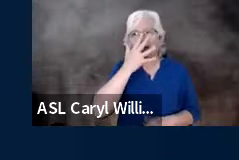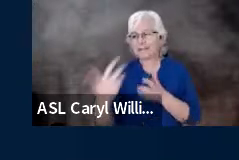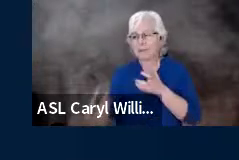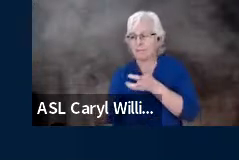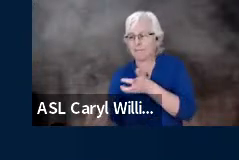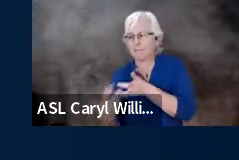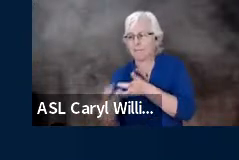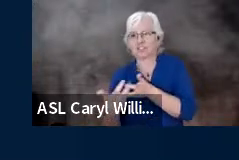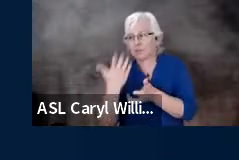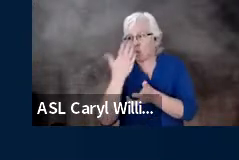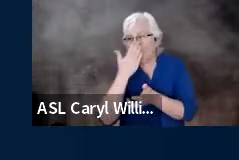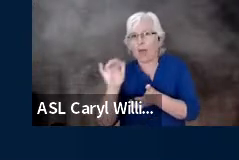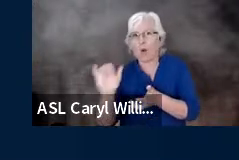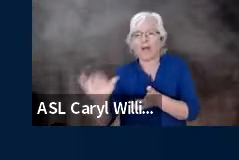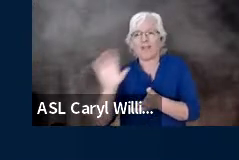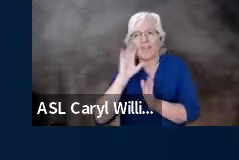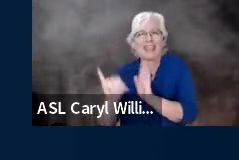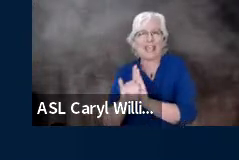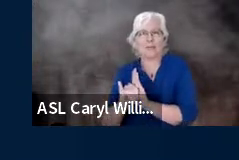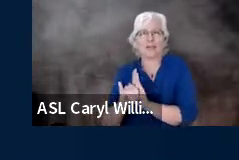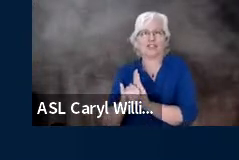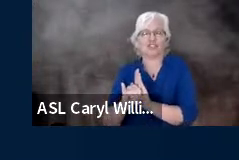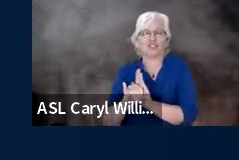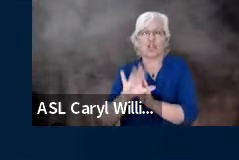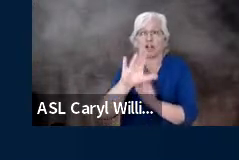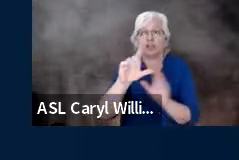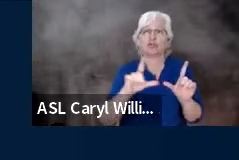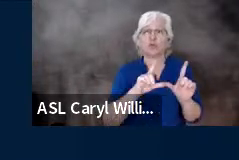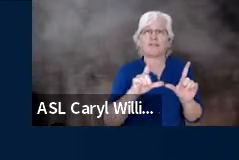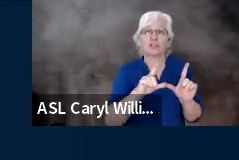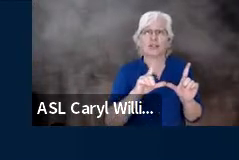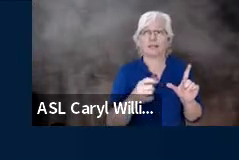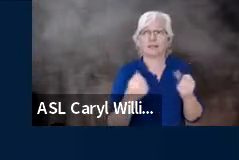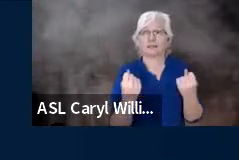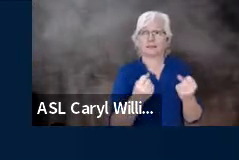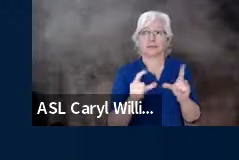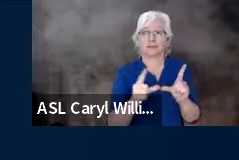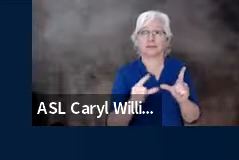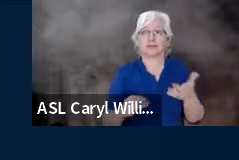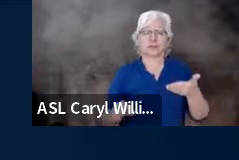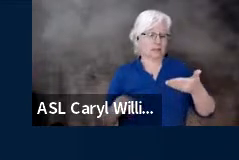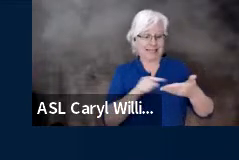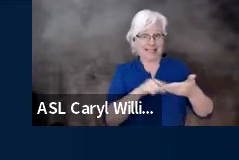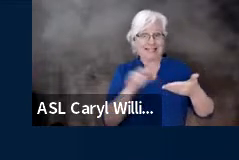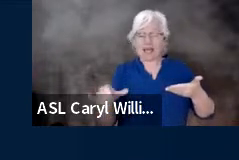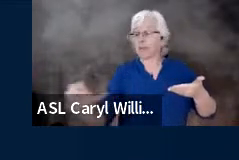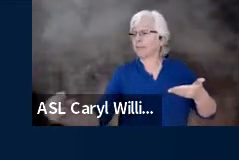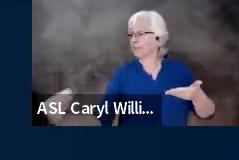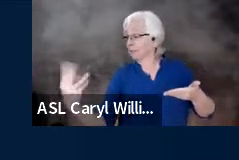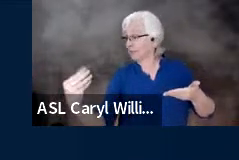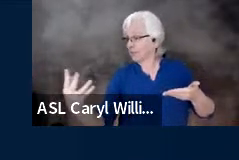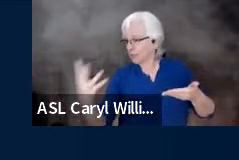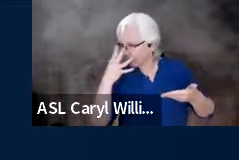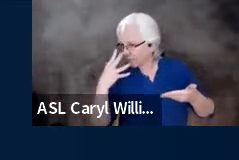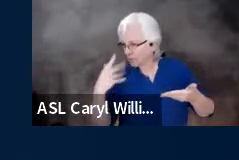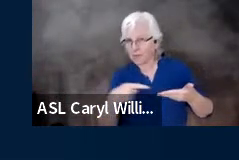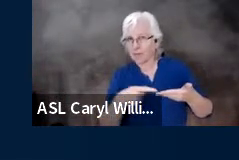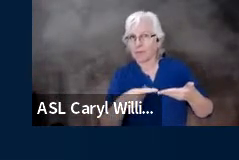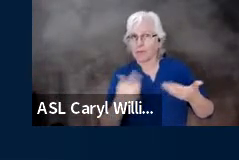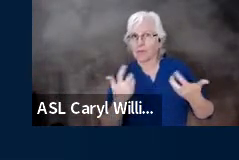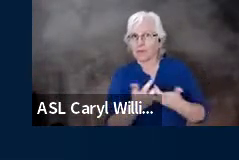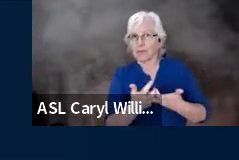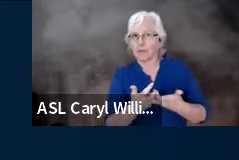well with the image on your driver's license. That's the training data that the system